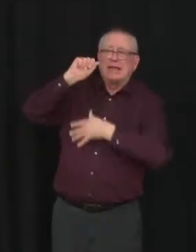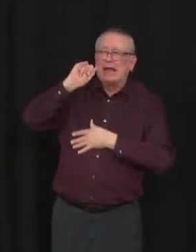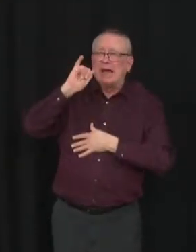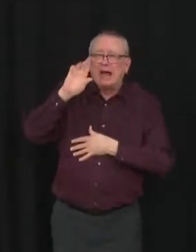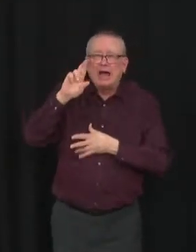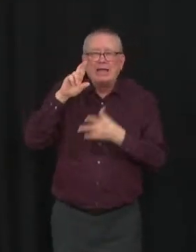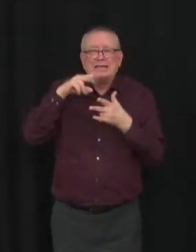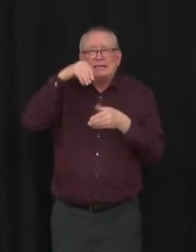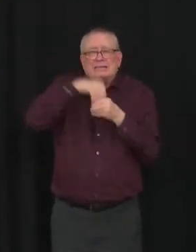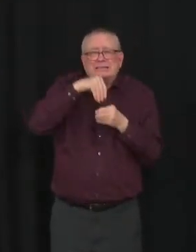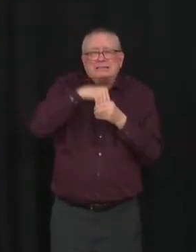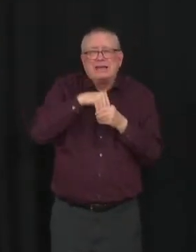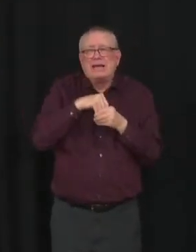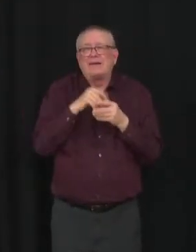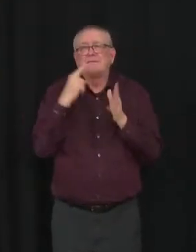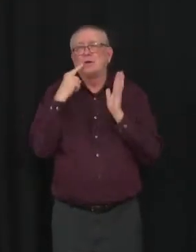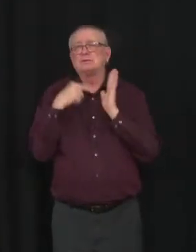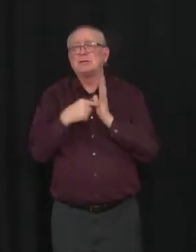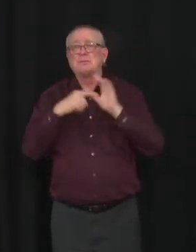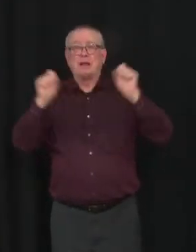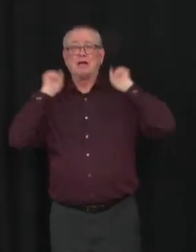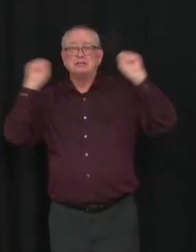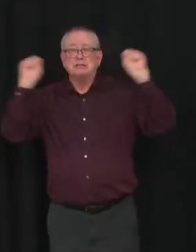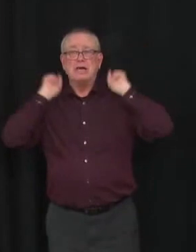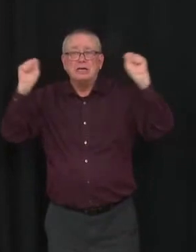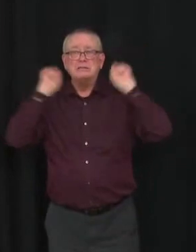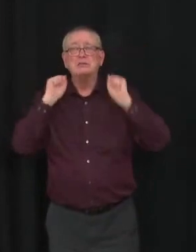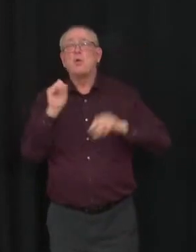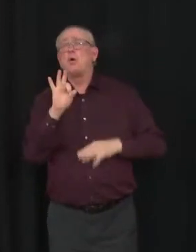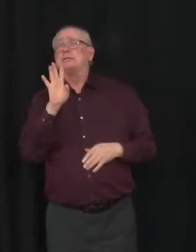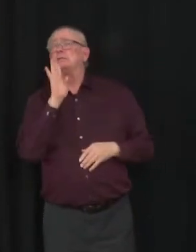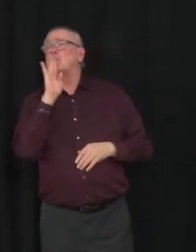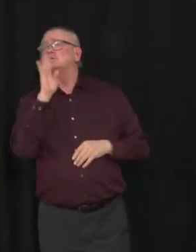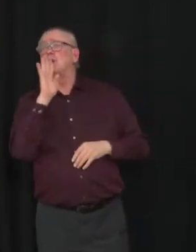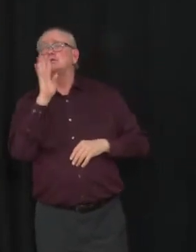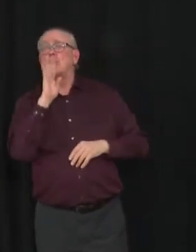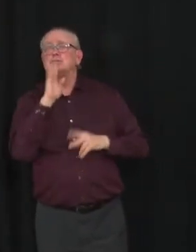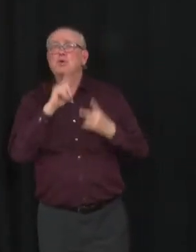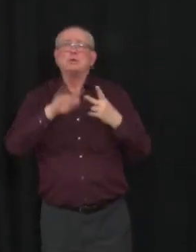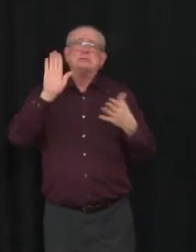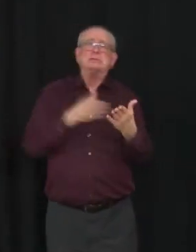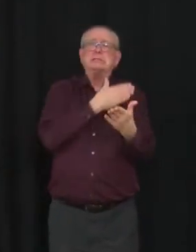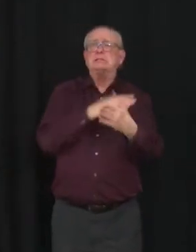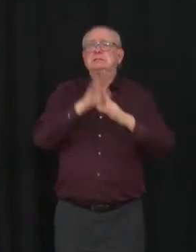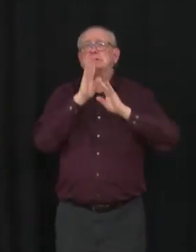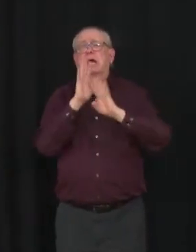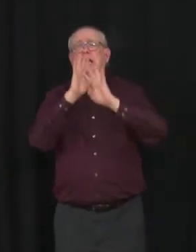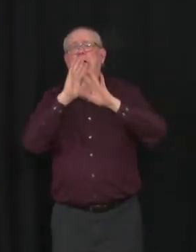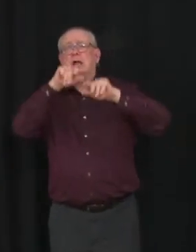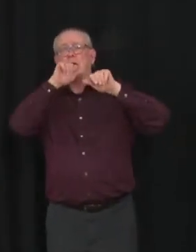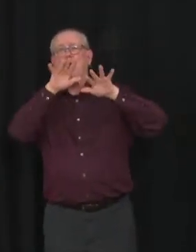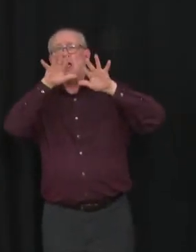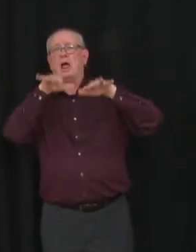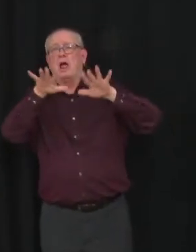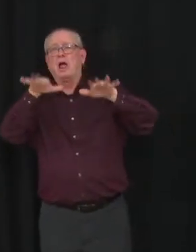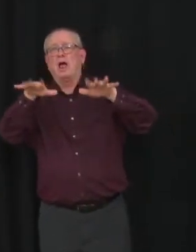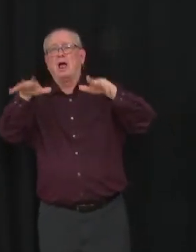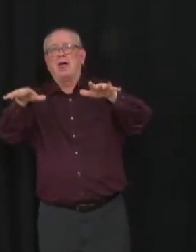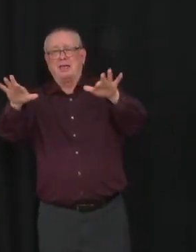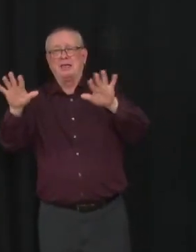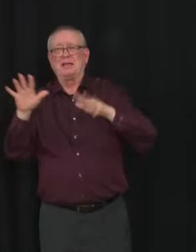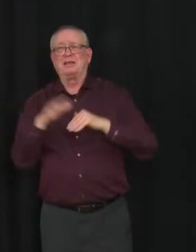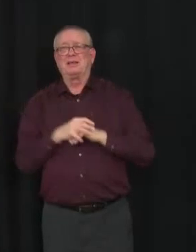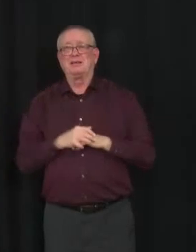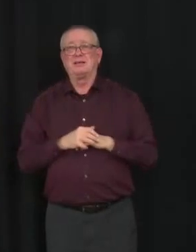like exercise, loud talking, or singing that generate more infectious particles. However, with Omicron, this is